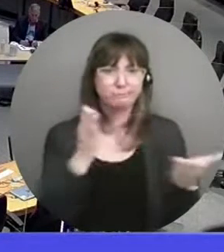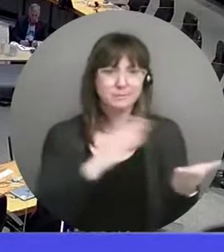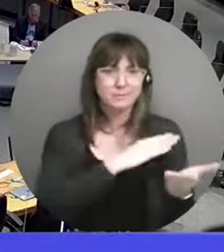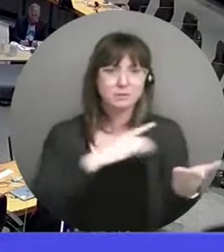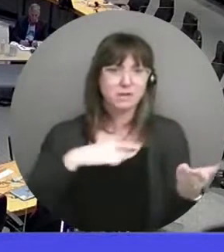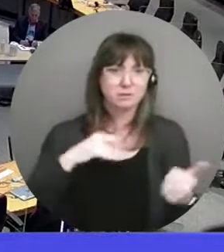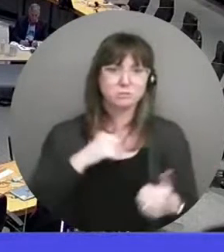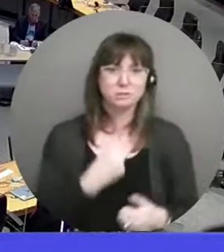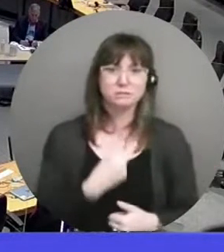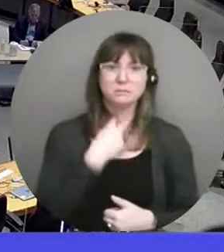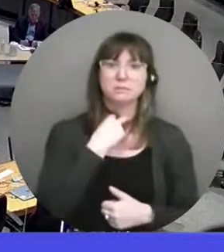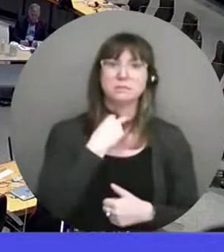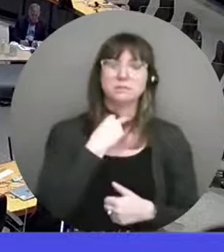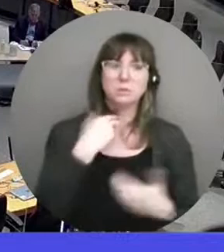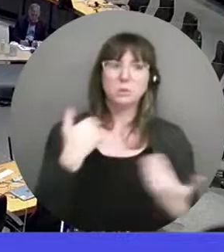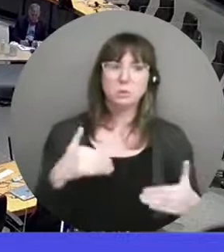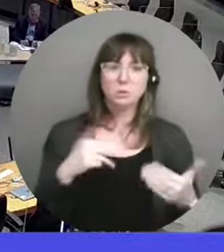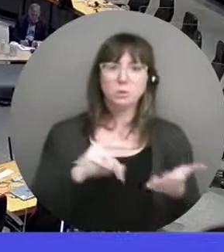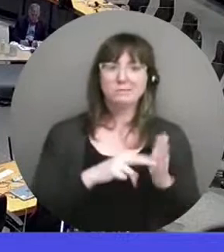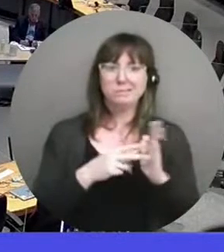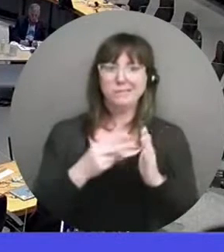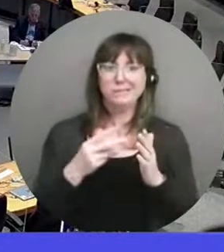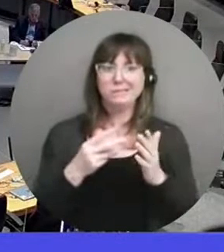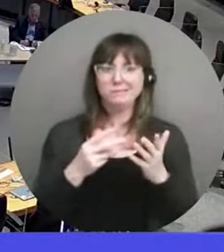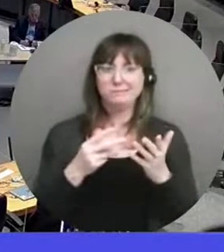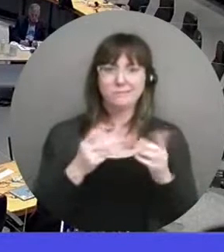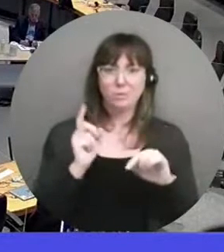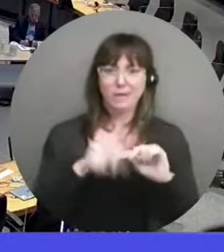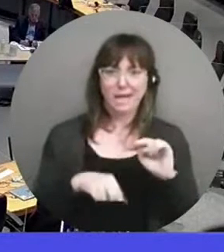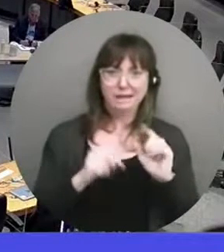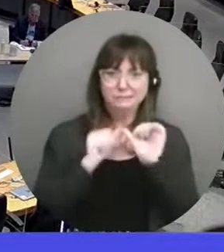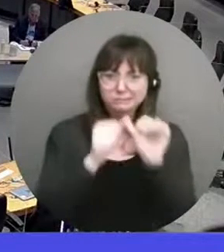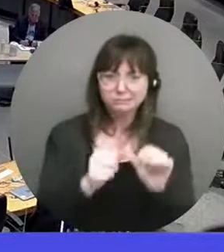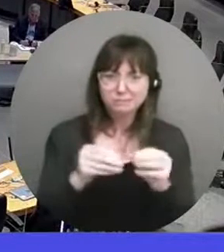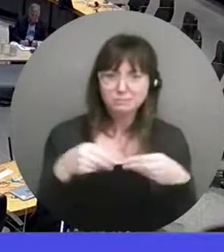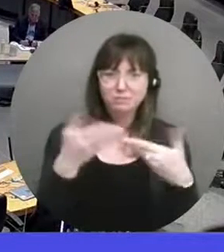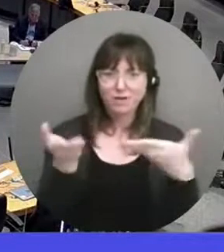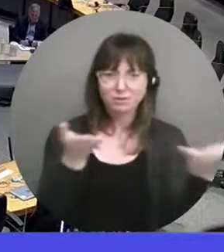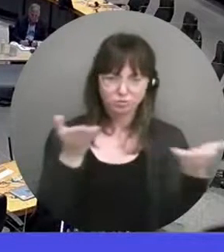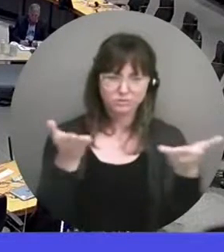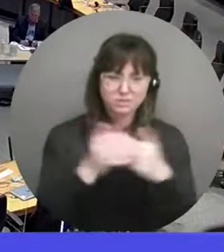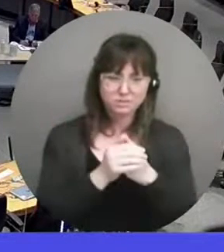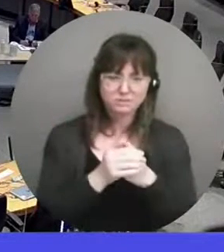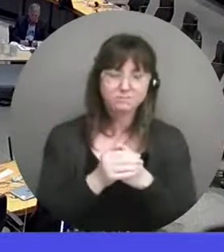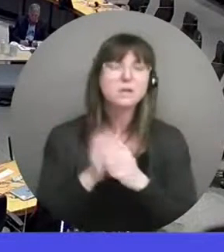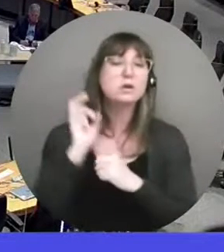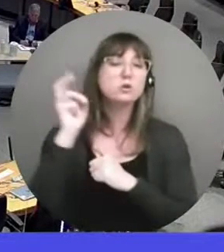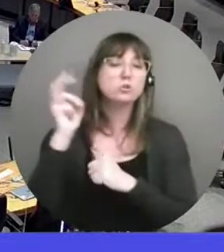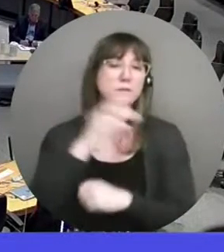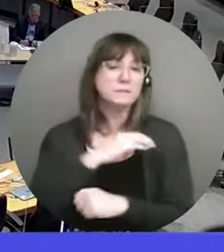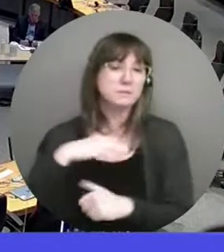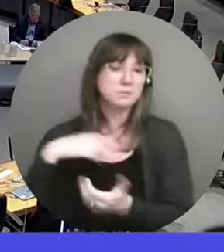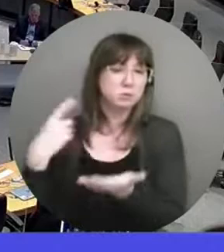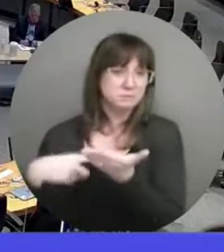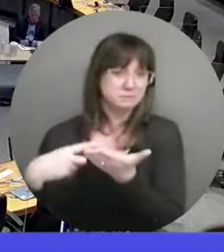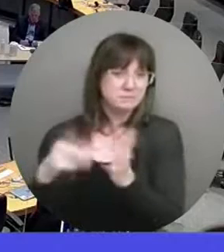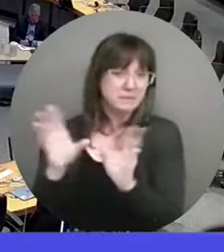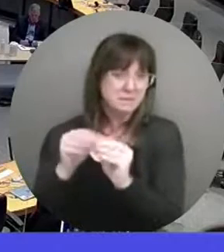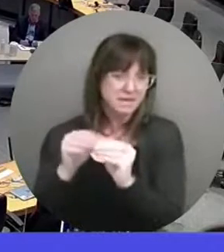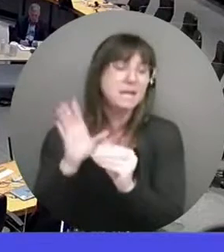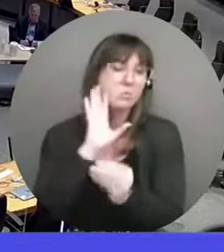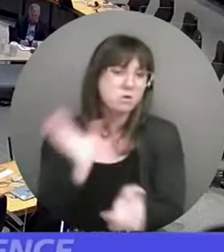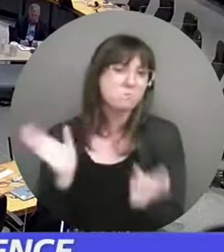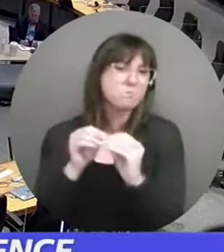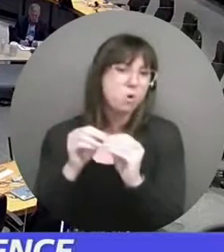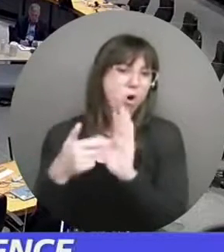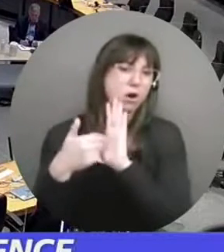limit its ability to maneuver. So we'll have additional details later on at the Transit Commission, Pat. So if you're there, happy to answer questions after